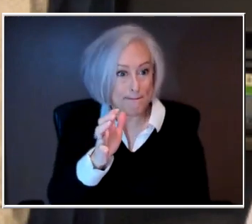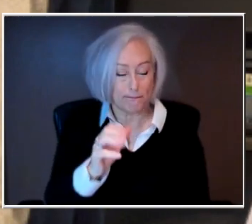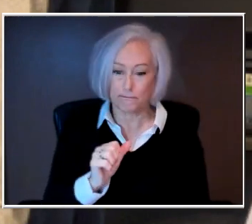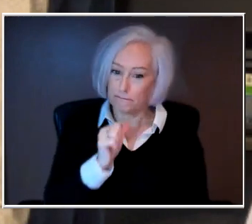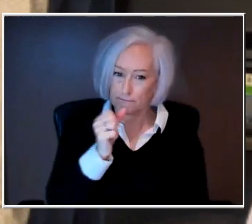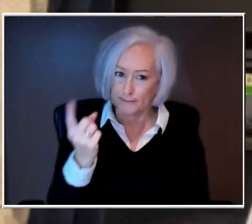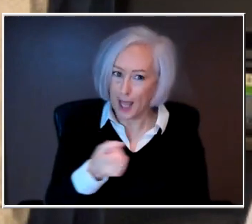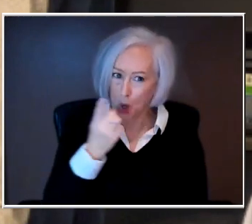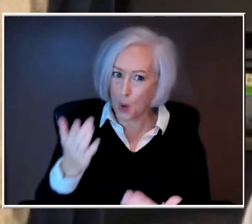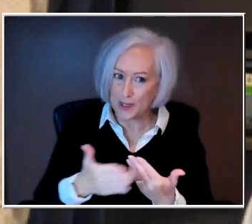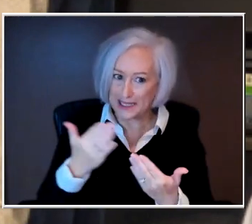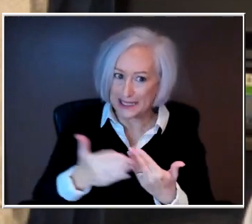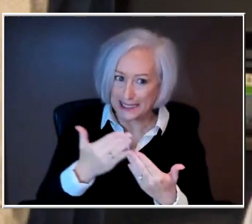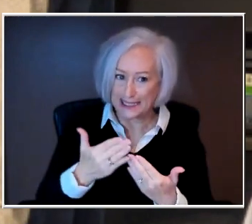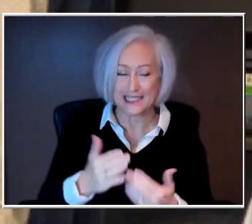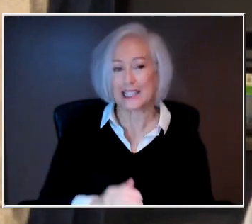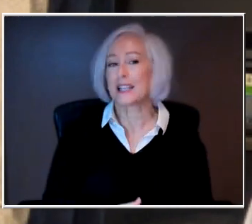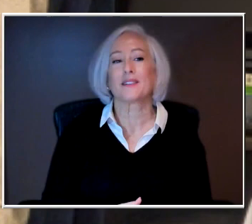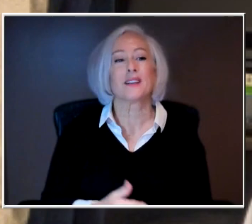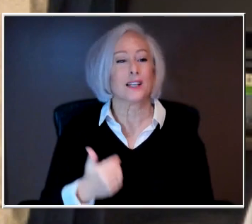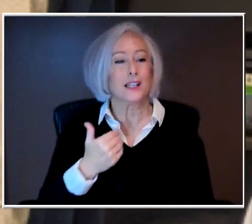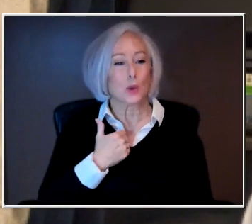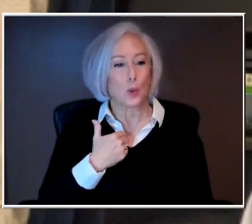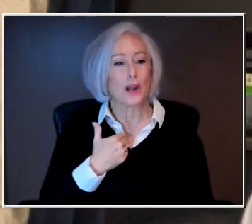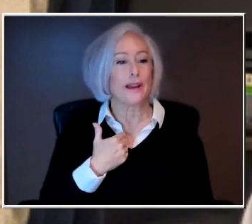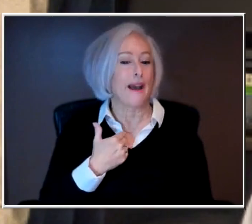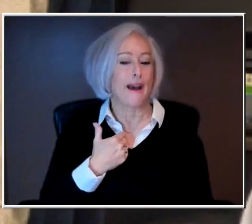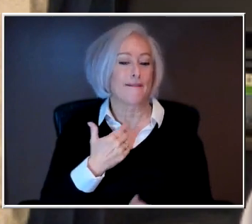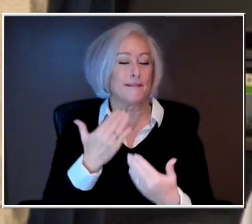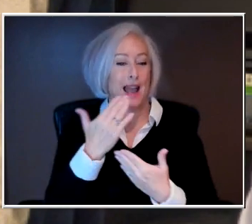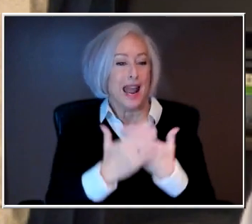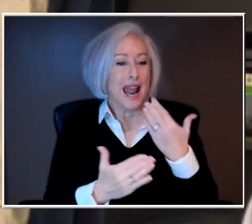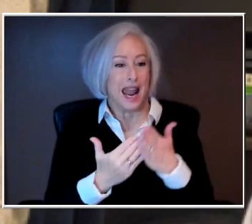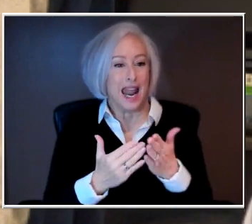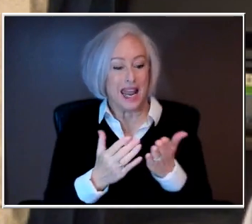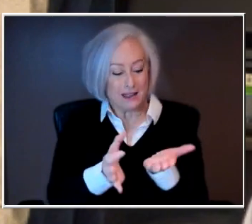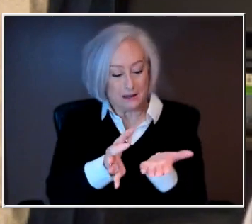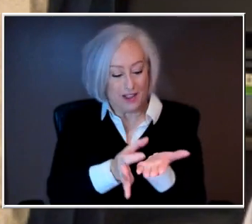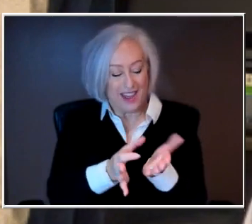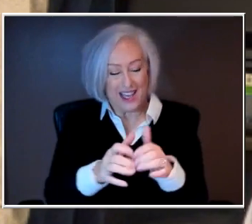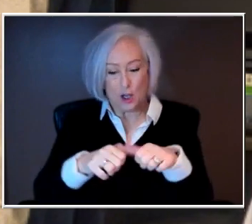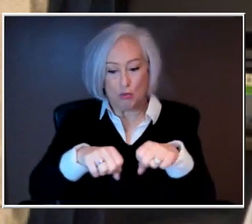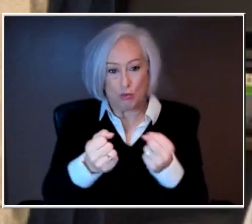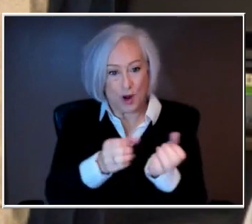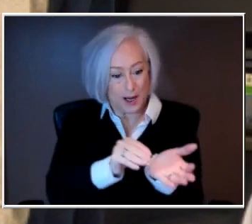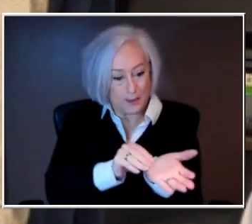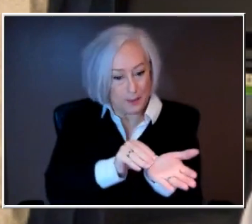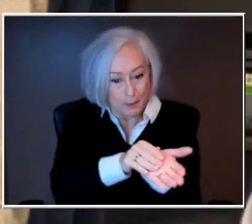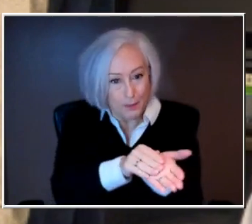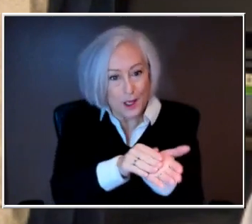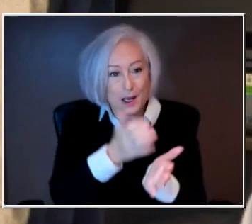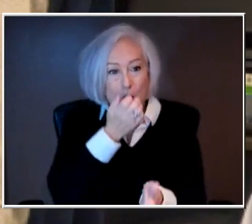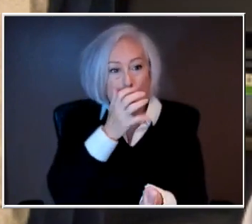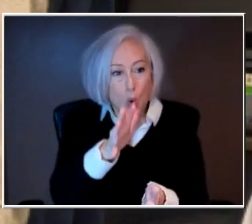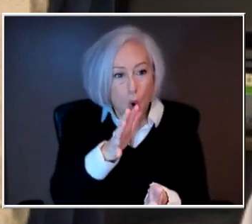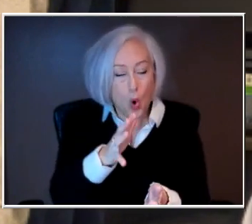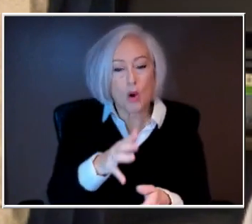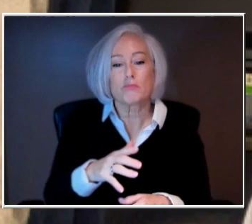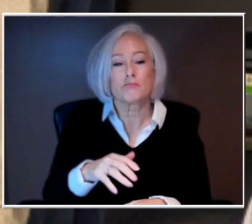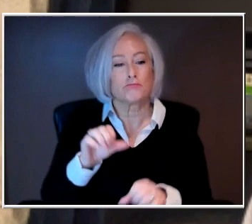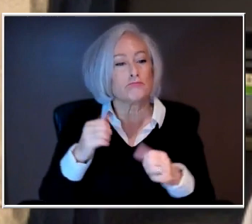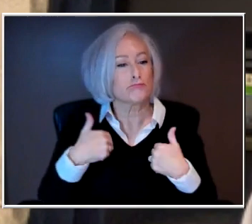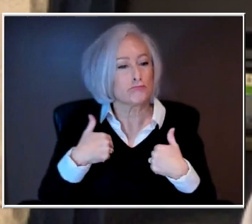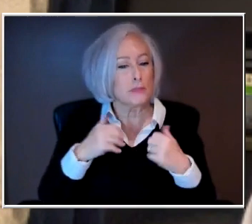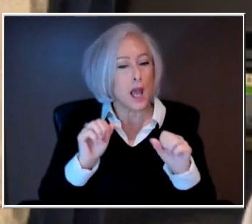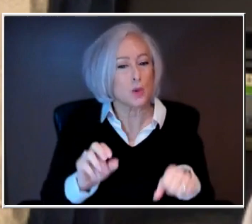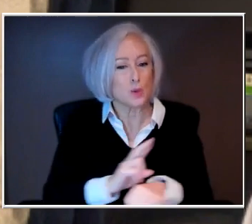hand warmers, there's gloves, and also on the sideline. I mean, the like Dr. Allen mentioned,